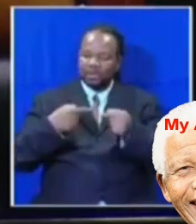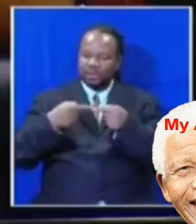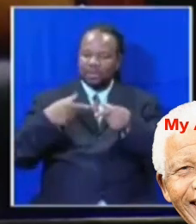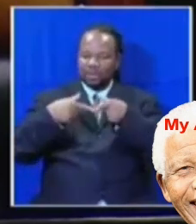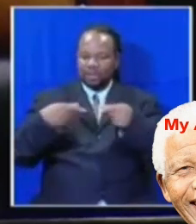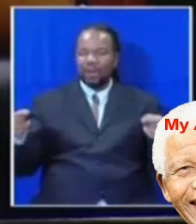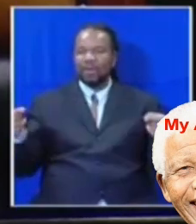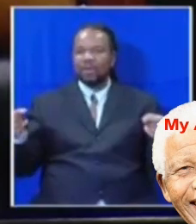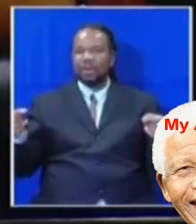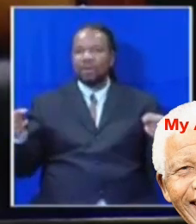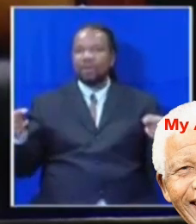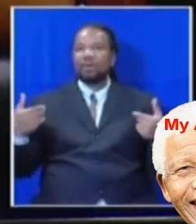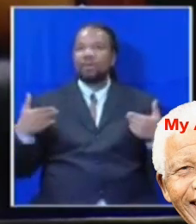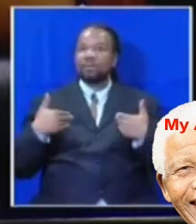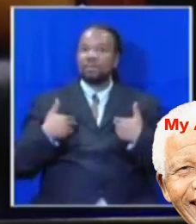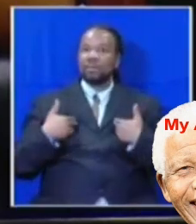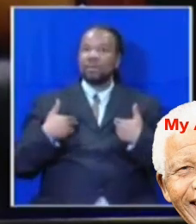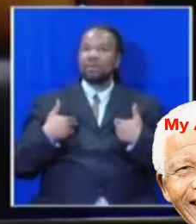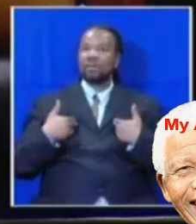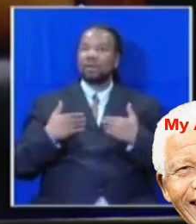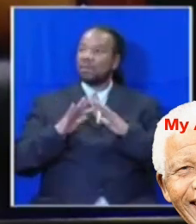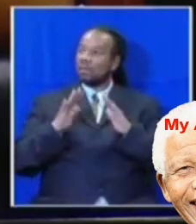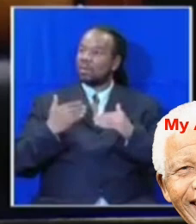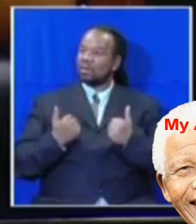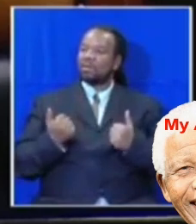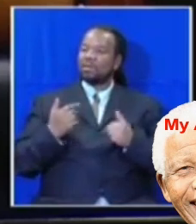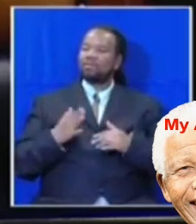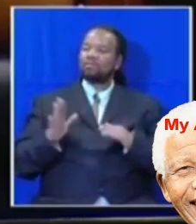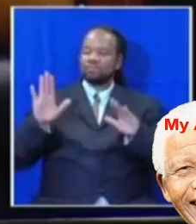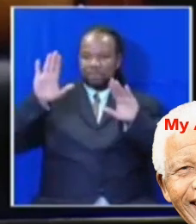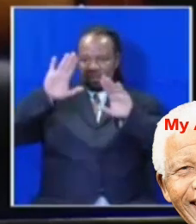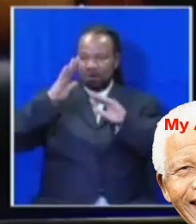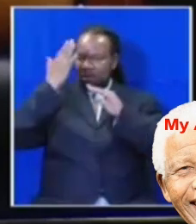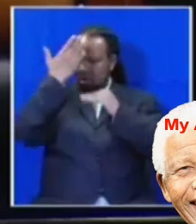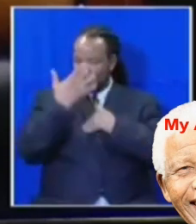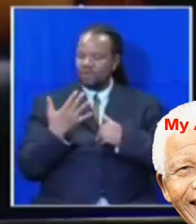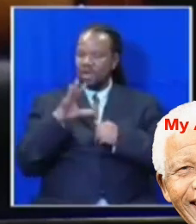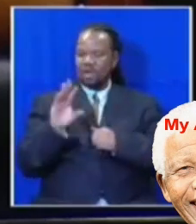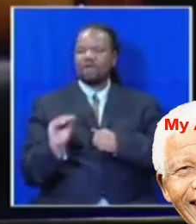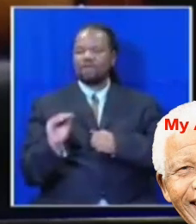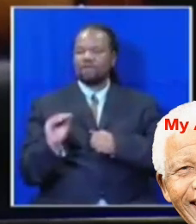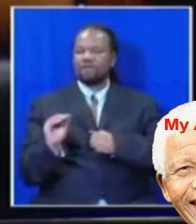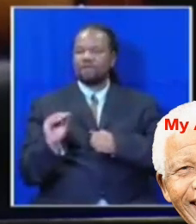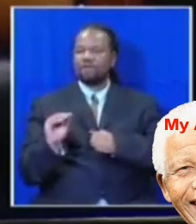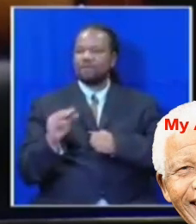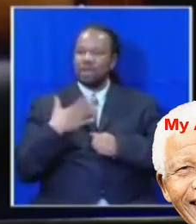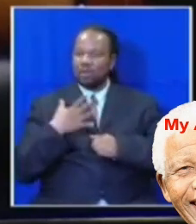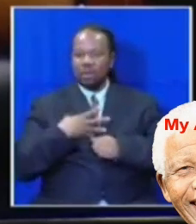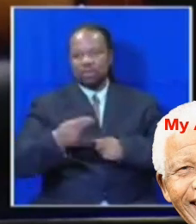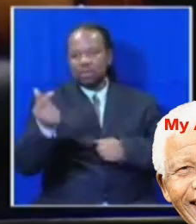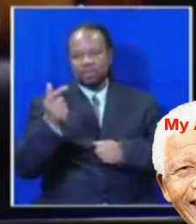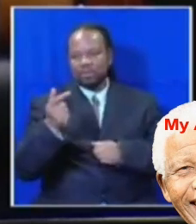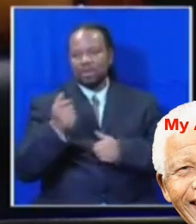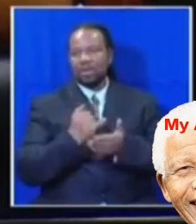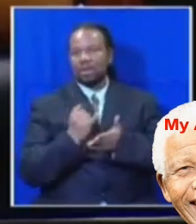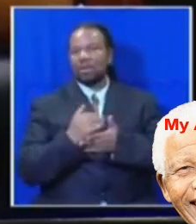have the whole evening. Really, I'm not in a hurry to leave. So if you want to continue interjecting, you